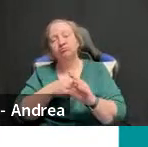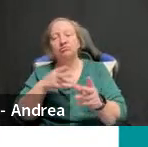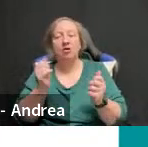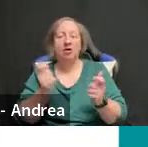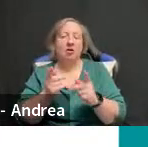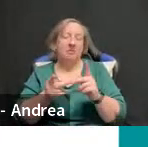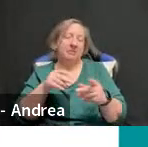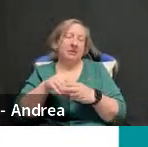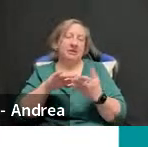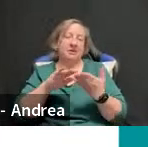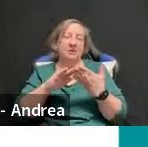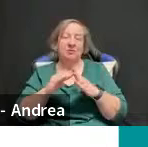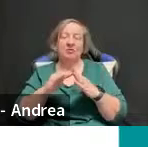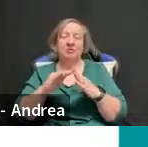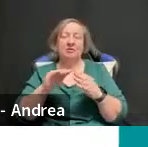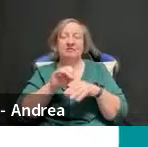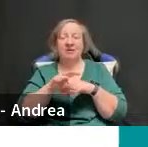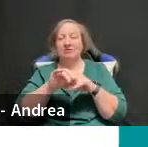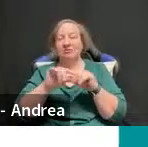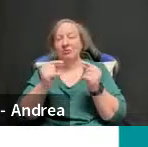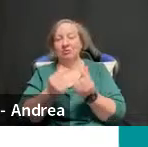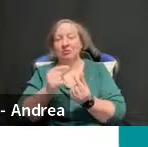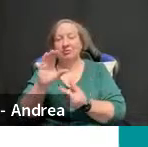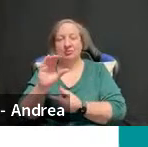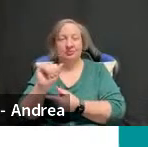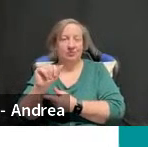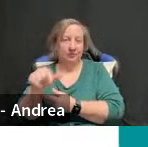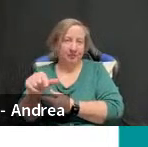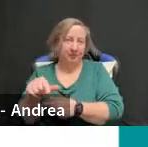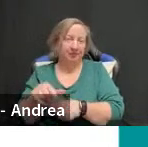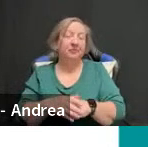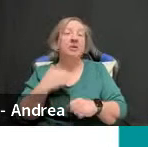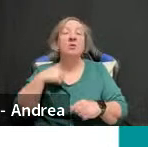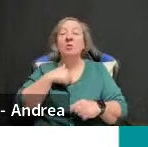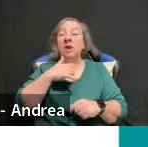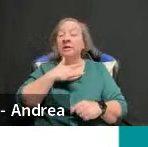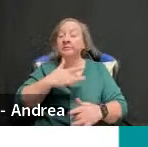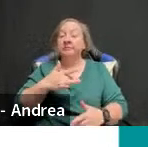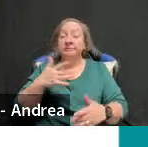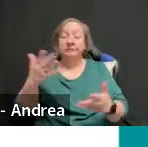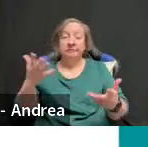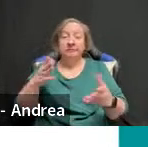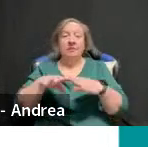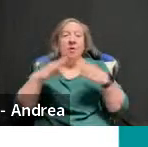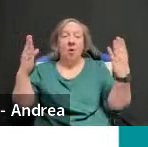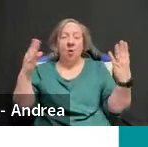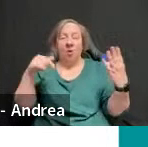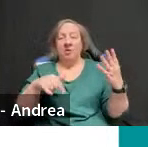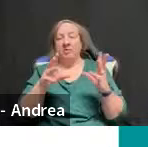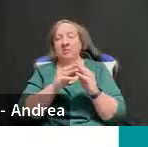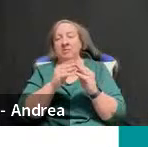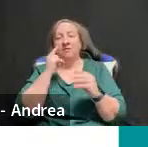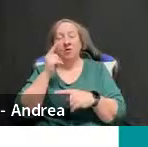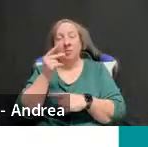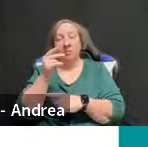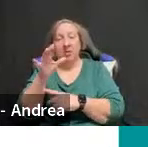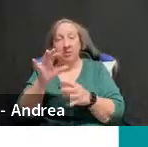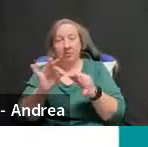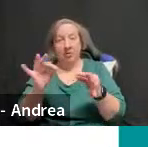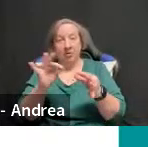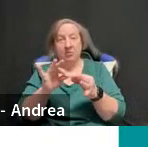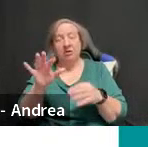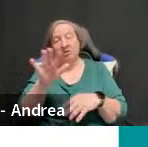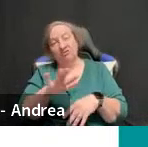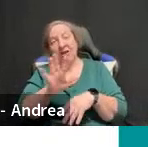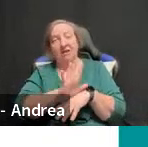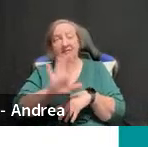members of the Community Advisory Group. We often open the meeting for public comment at